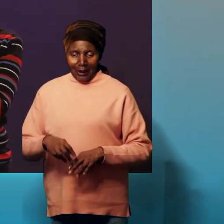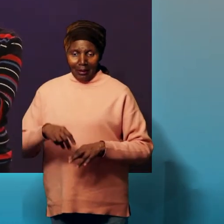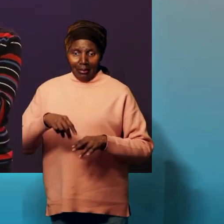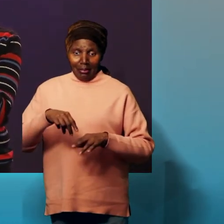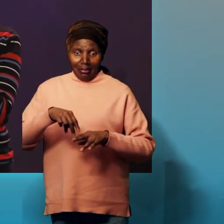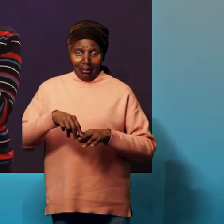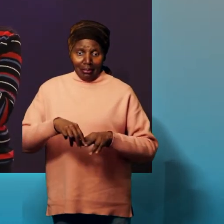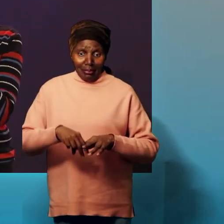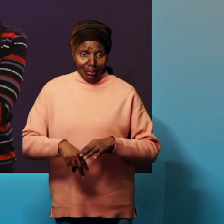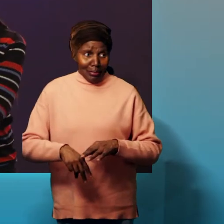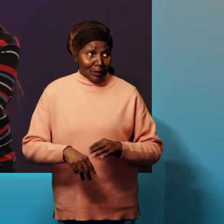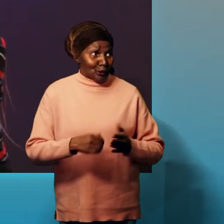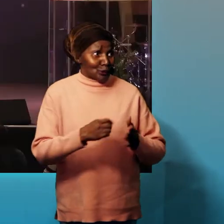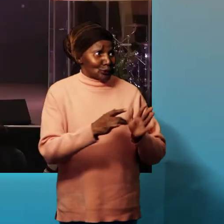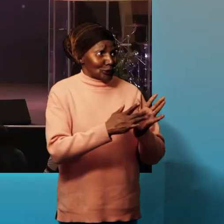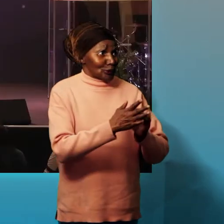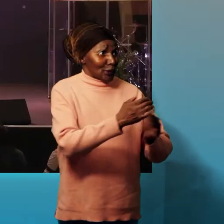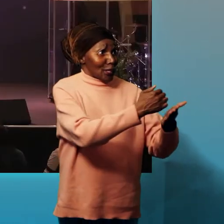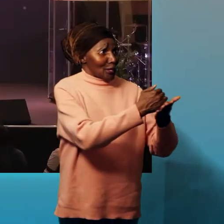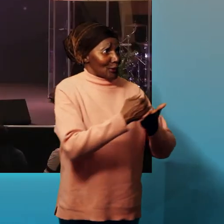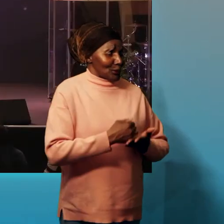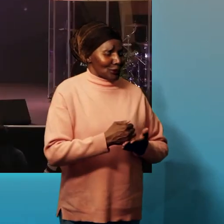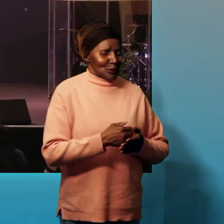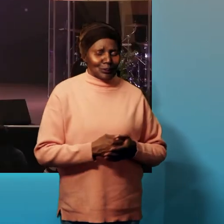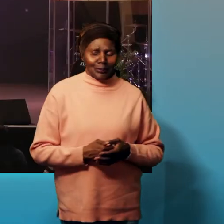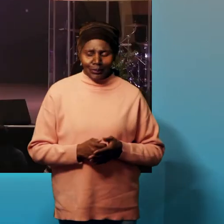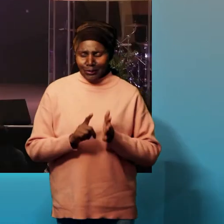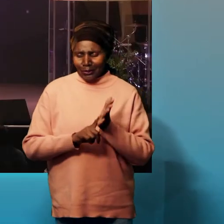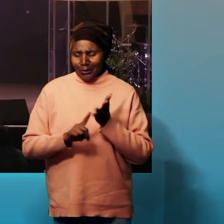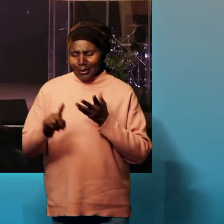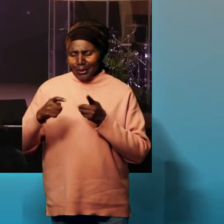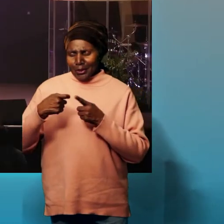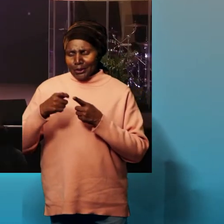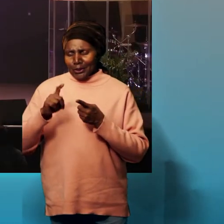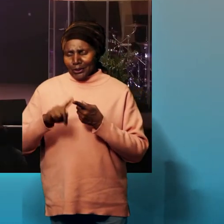Jesus. And in Luke chapter 22,